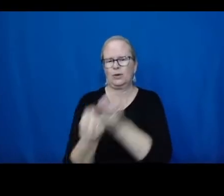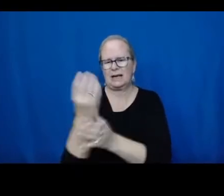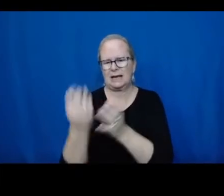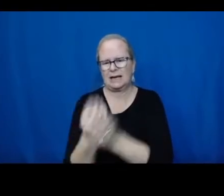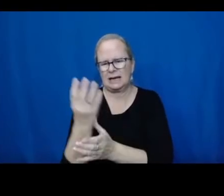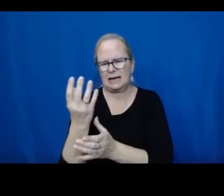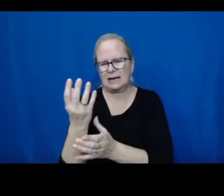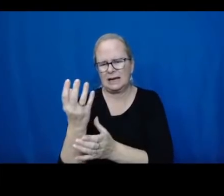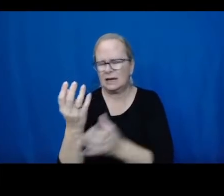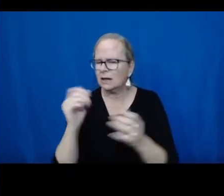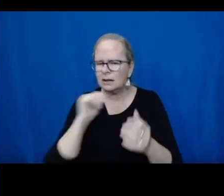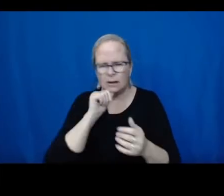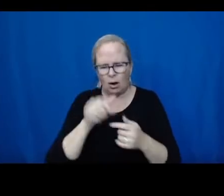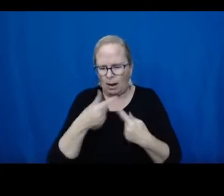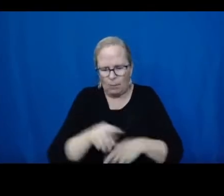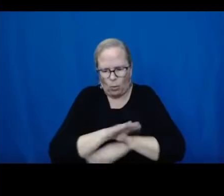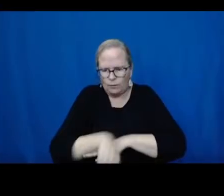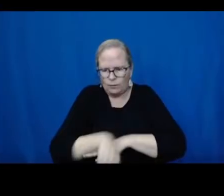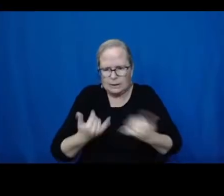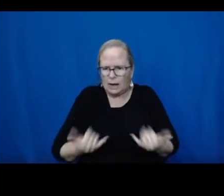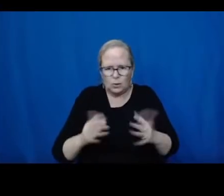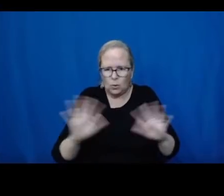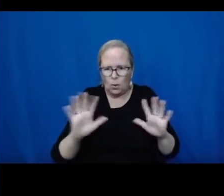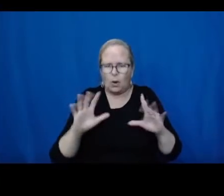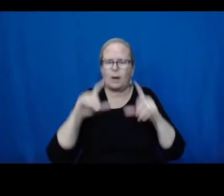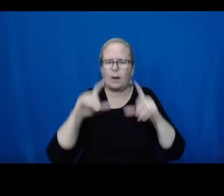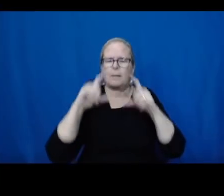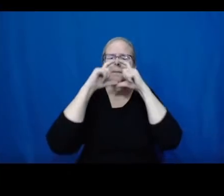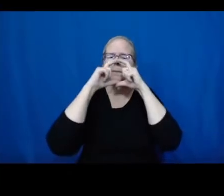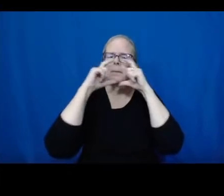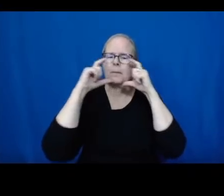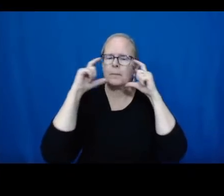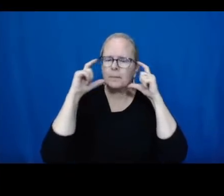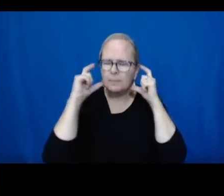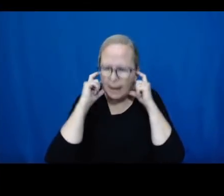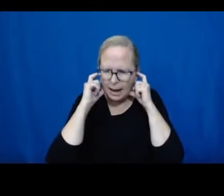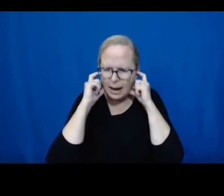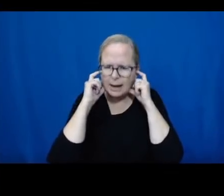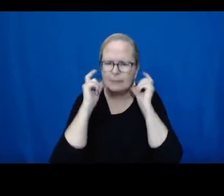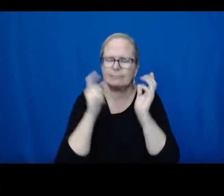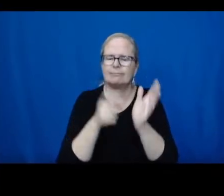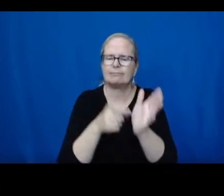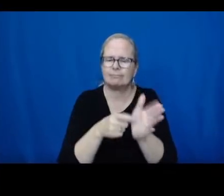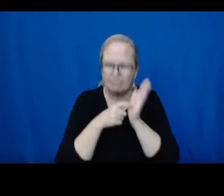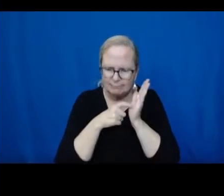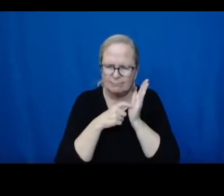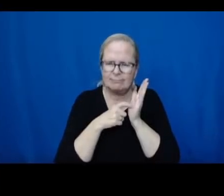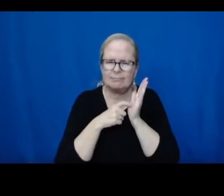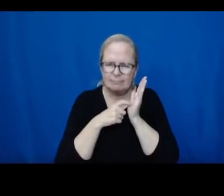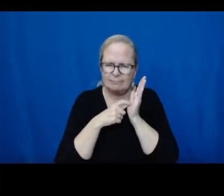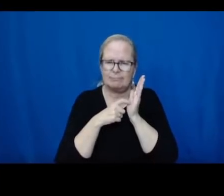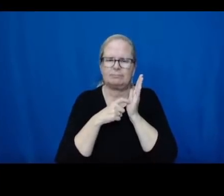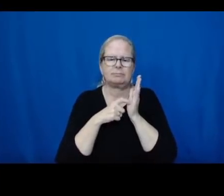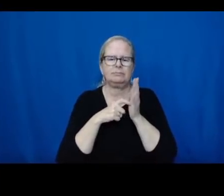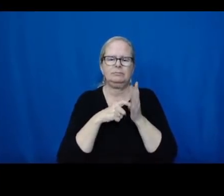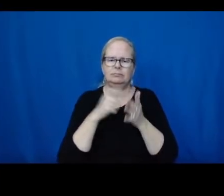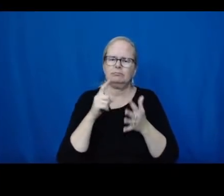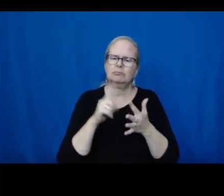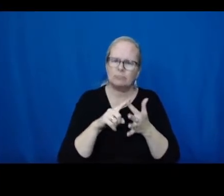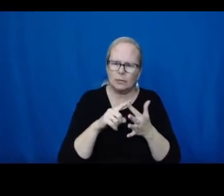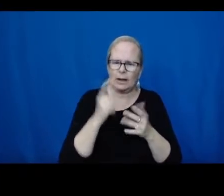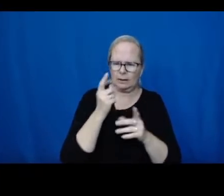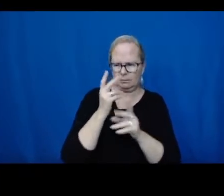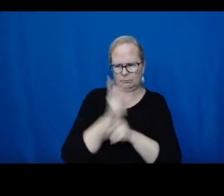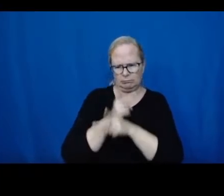a reasonable size social network, not none, but a reasonable size, keeping people at a little bit of distance when